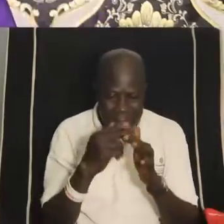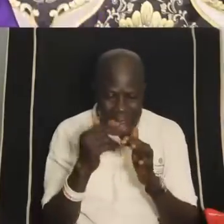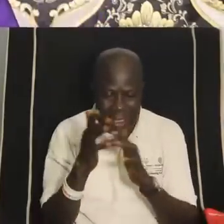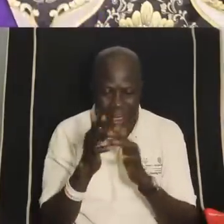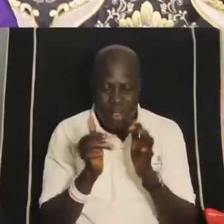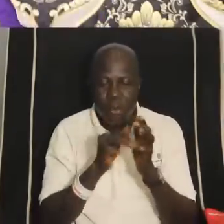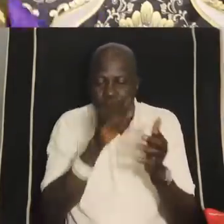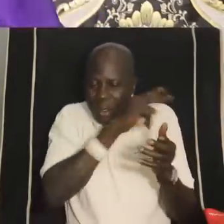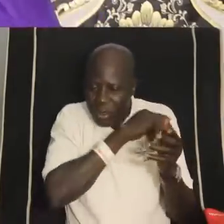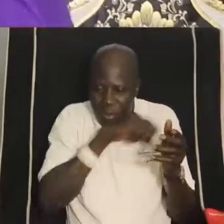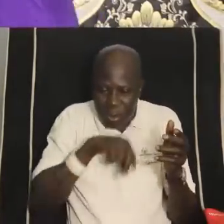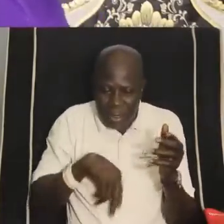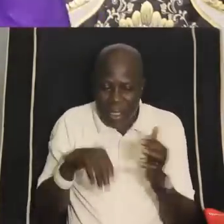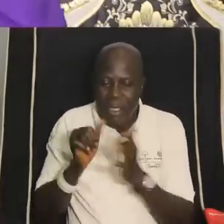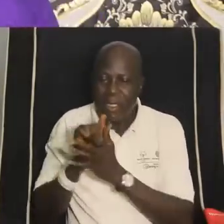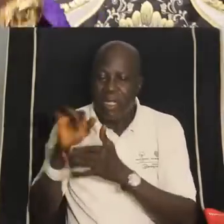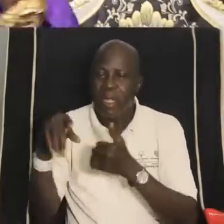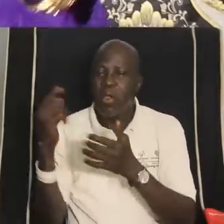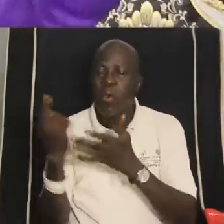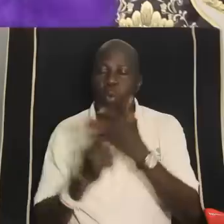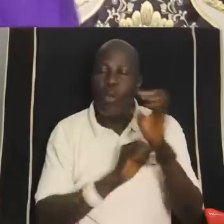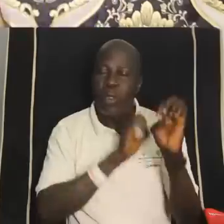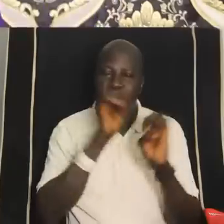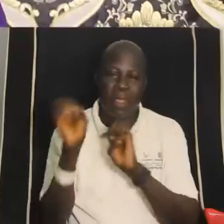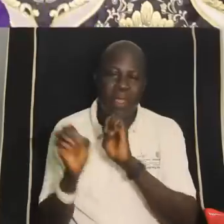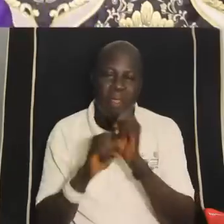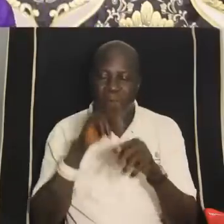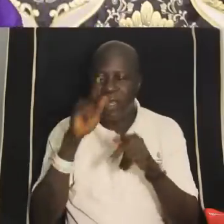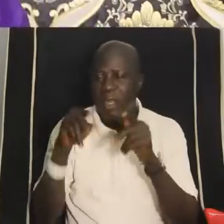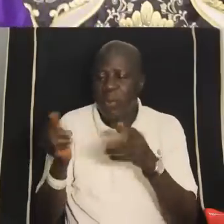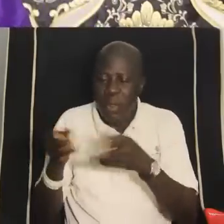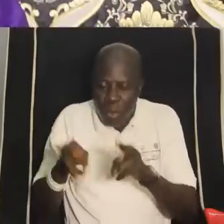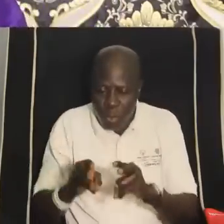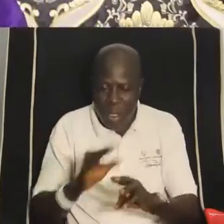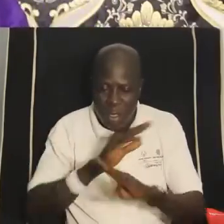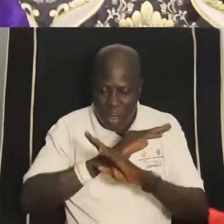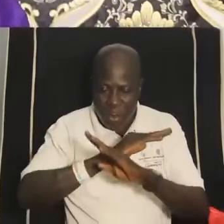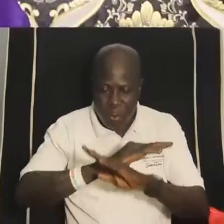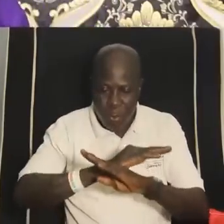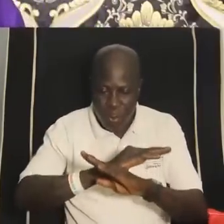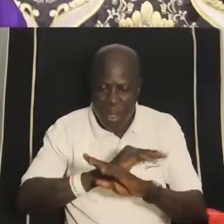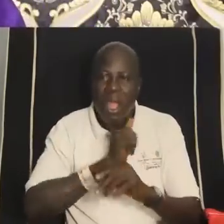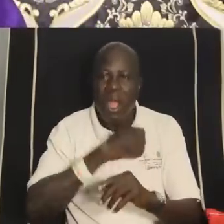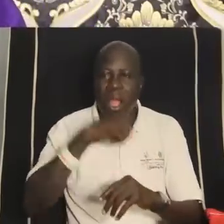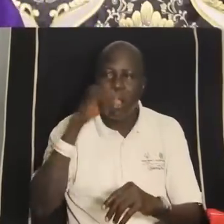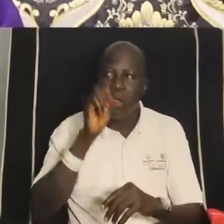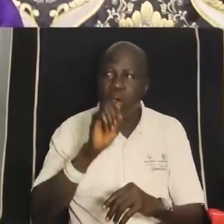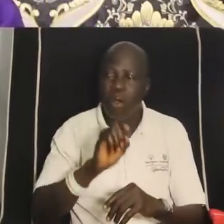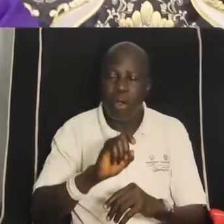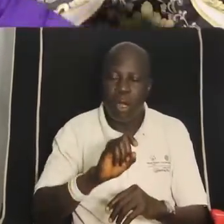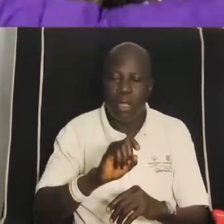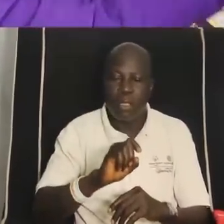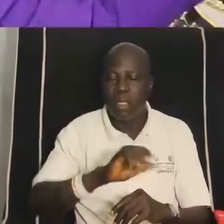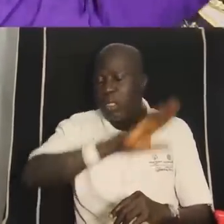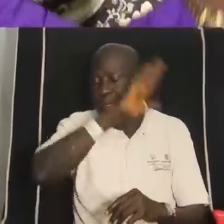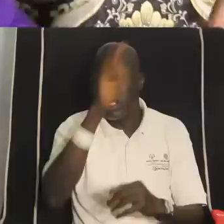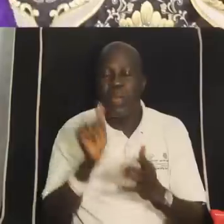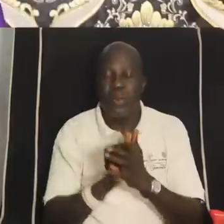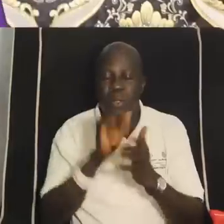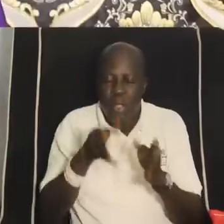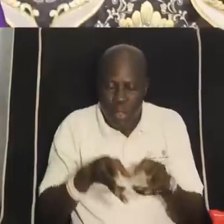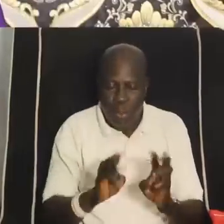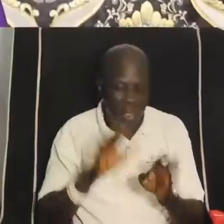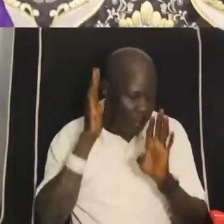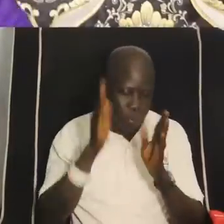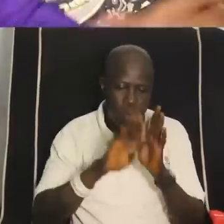ti nasareti ne bi ti aye ti bi ona mo where your ways has been blocked mo pa di ase ona yen la